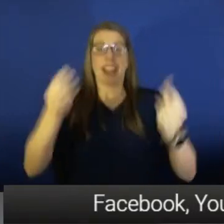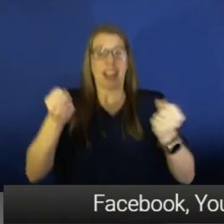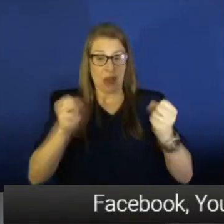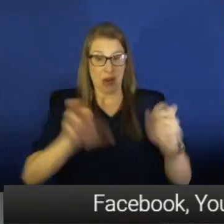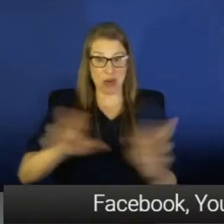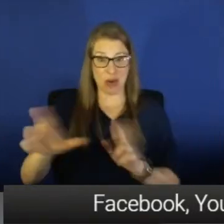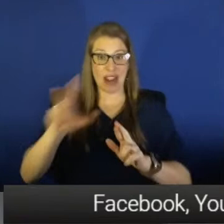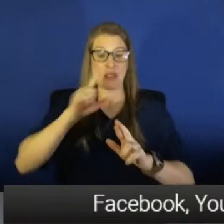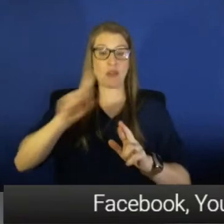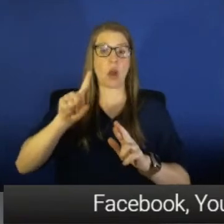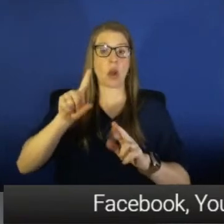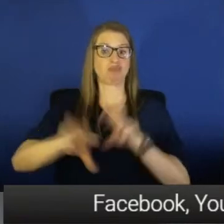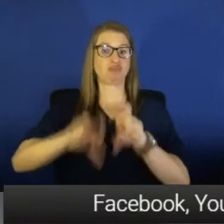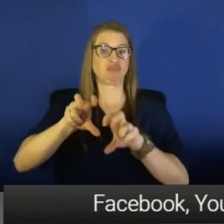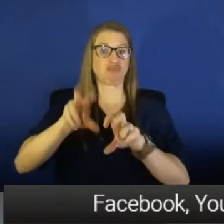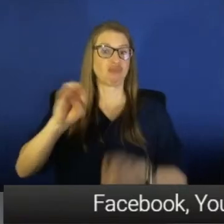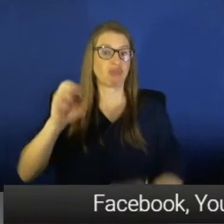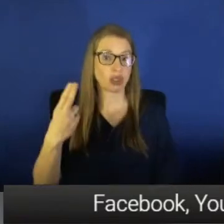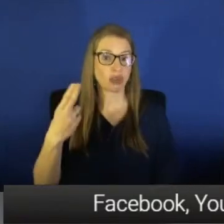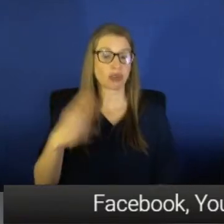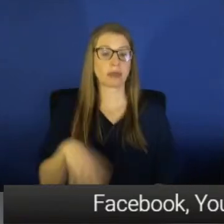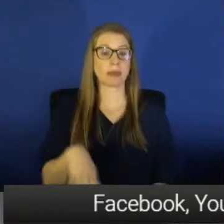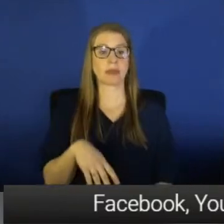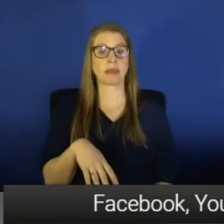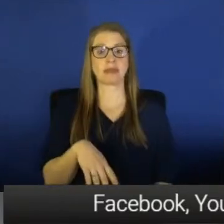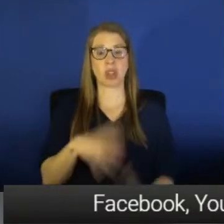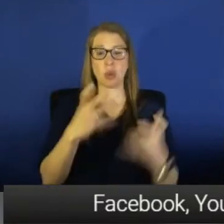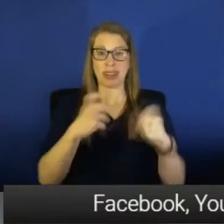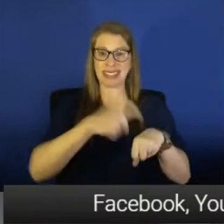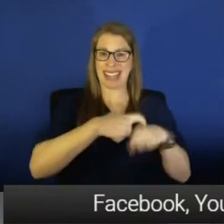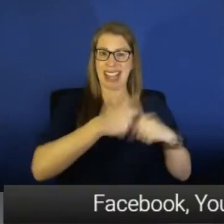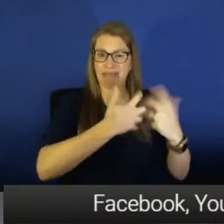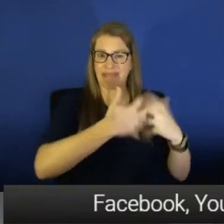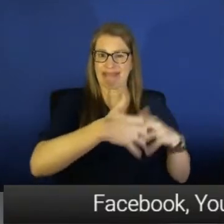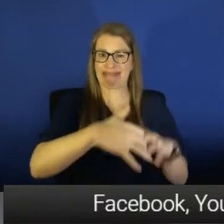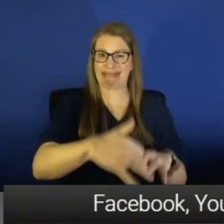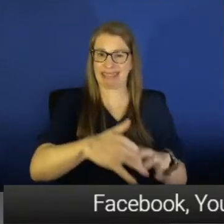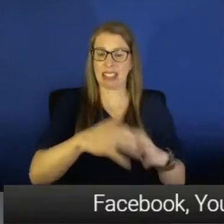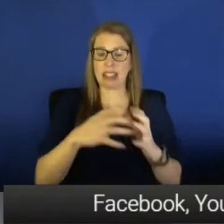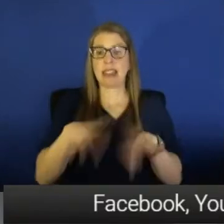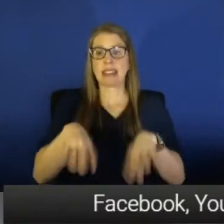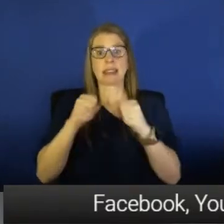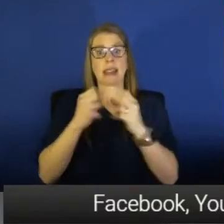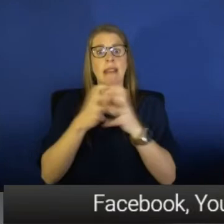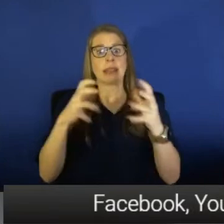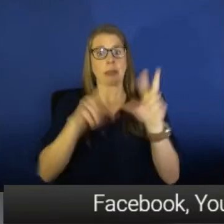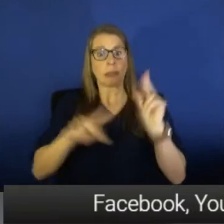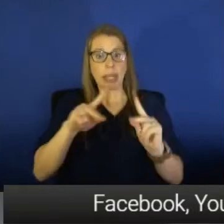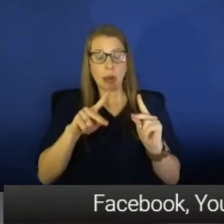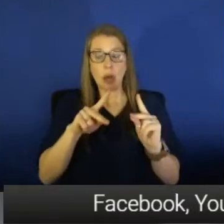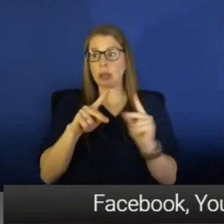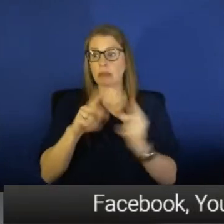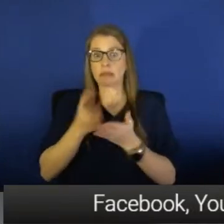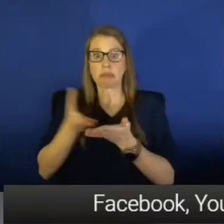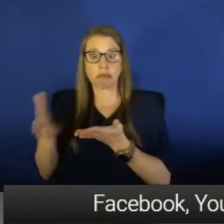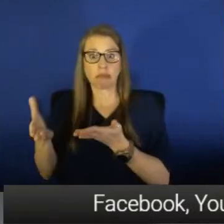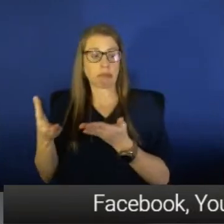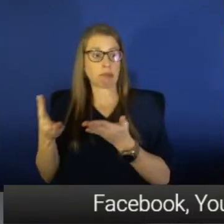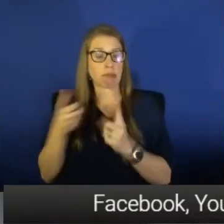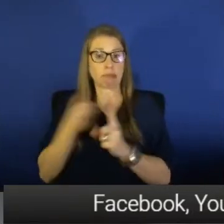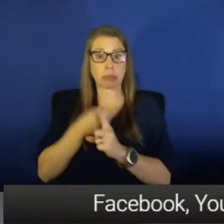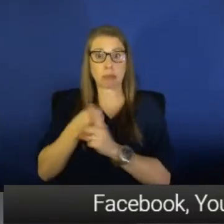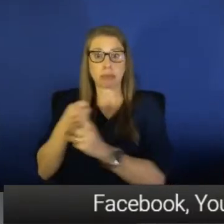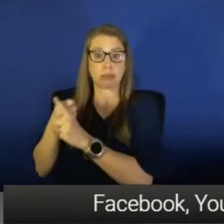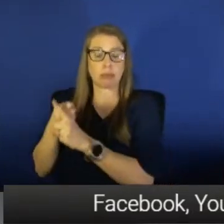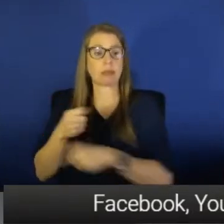to play in March. And you kind of time it out that way, which takes a lot of people, a lot of factors, the discipline from the players. Sometimes